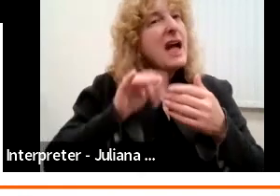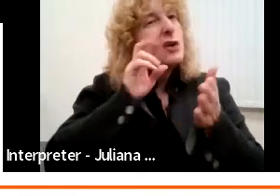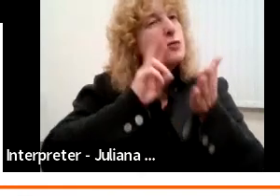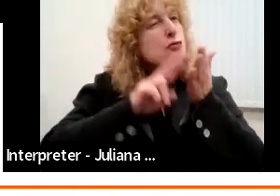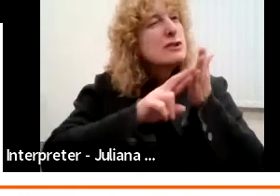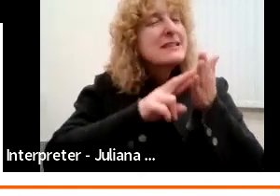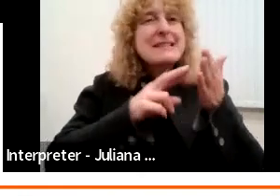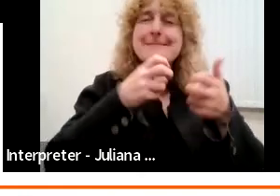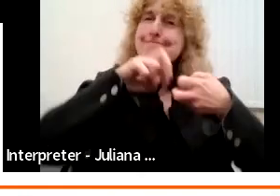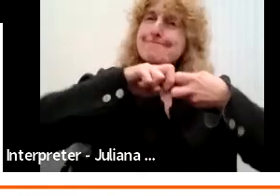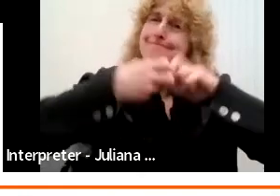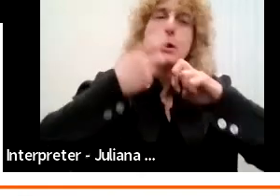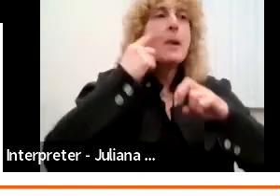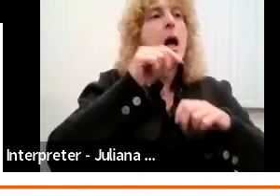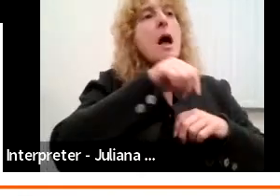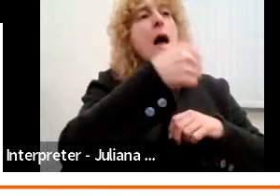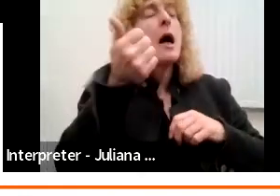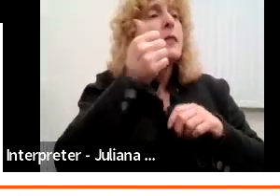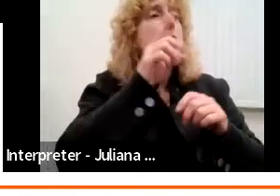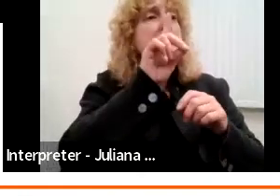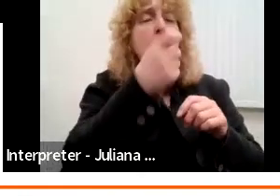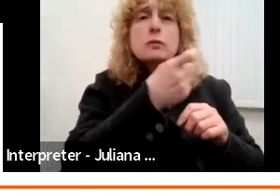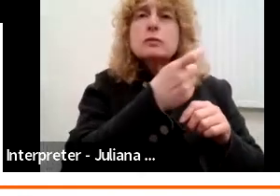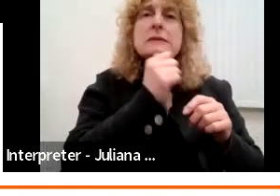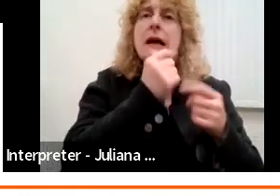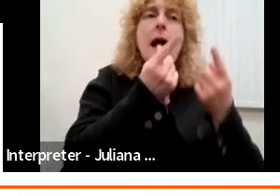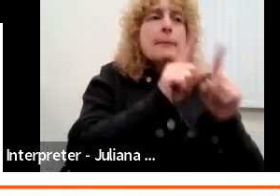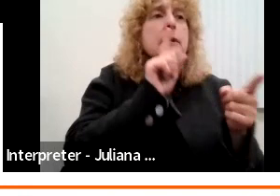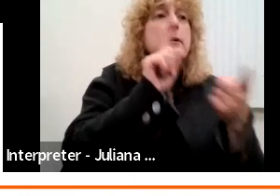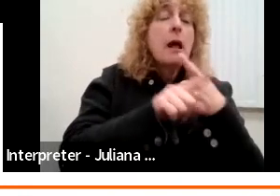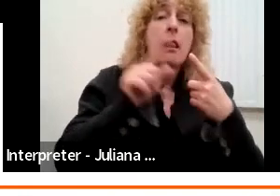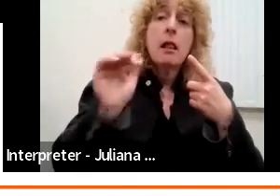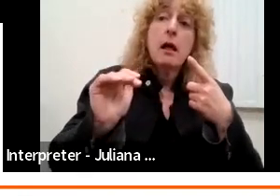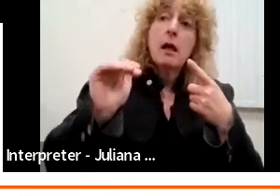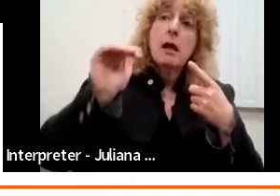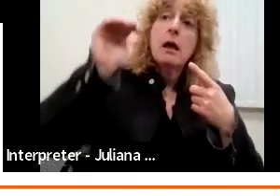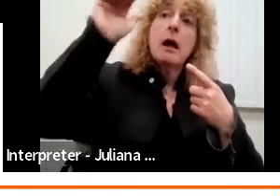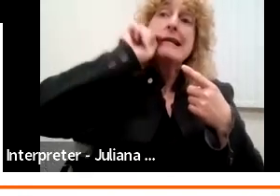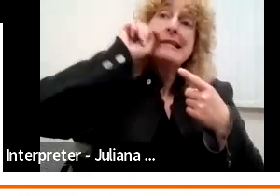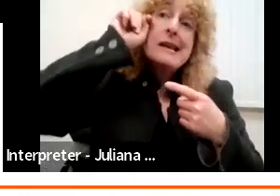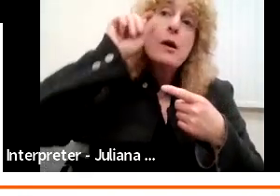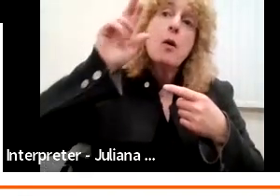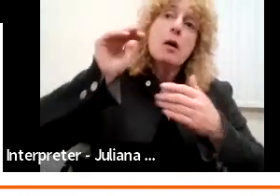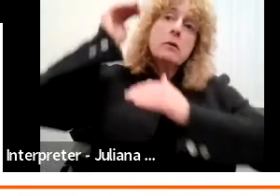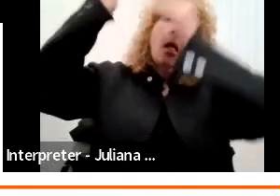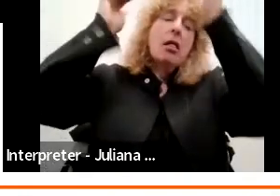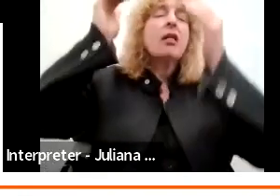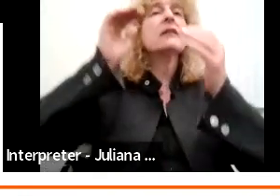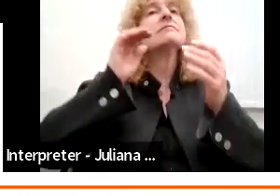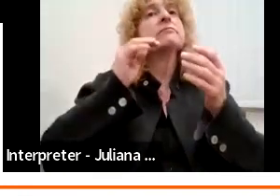other disability diagnosis doesn't happen until teens or adulthoods for people who experience trauma at younger